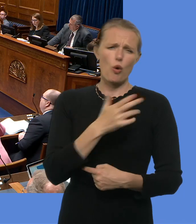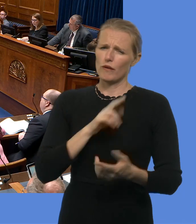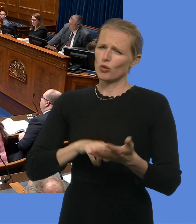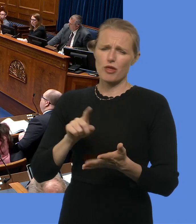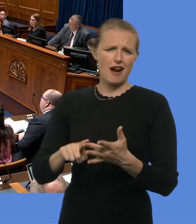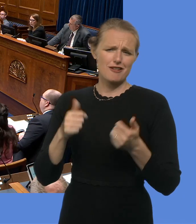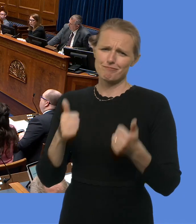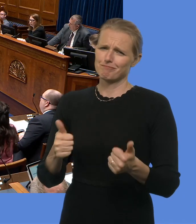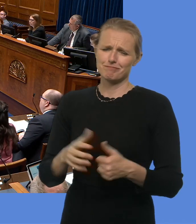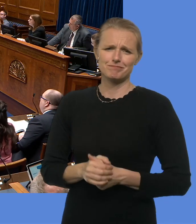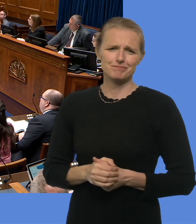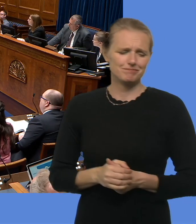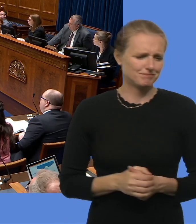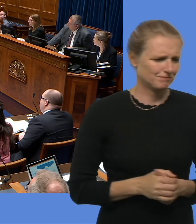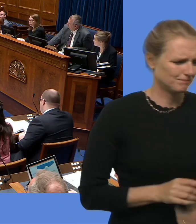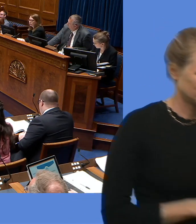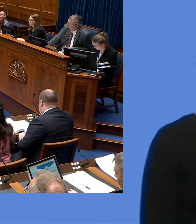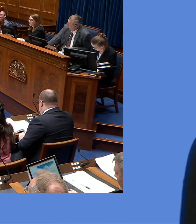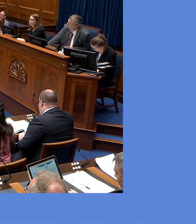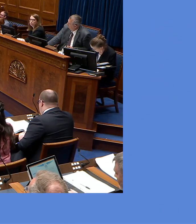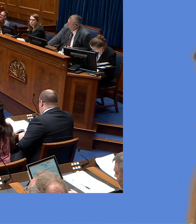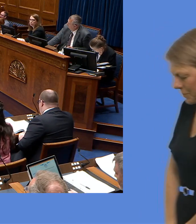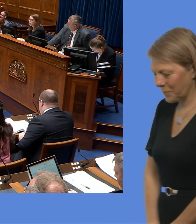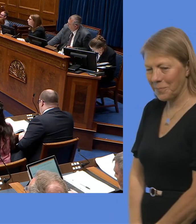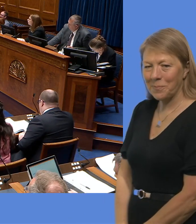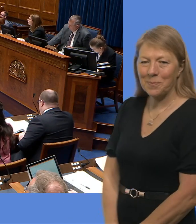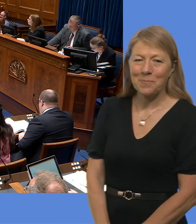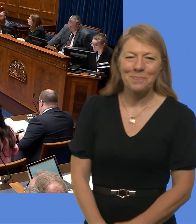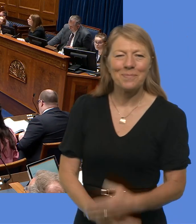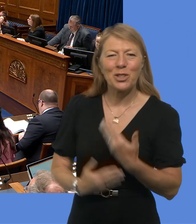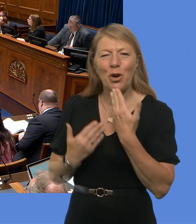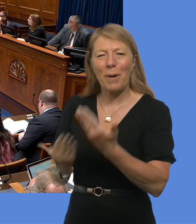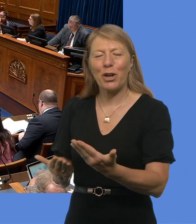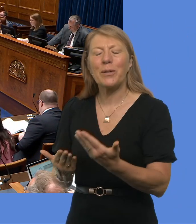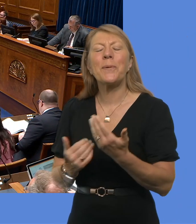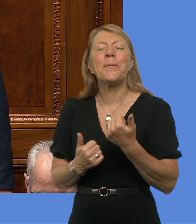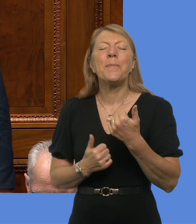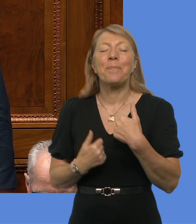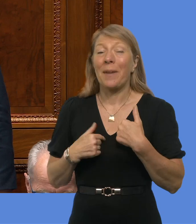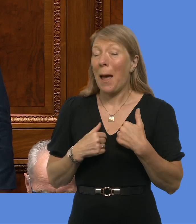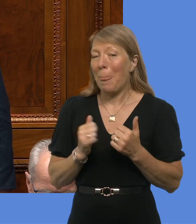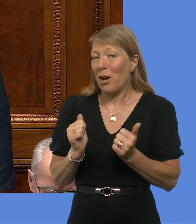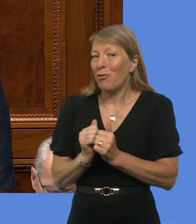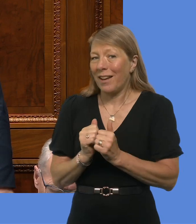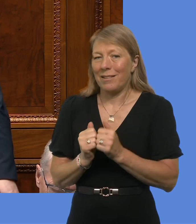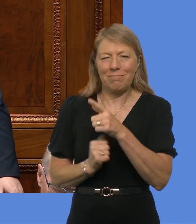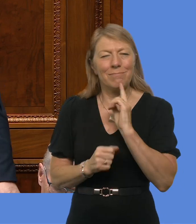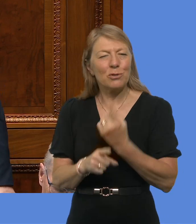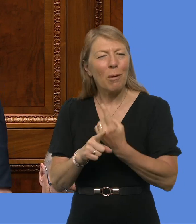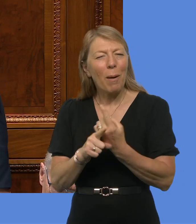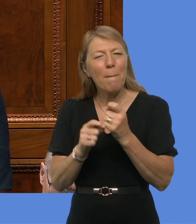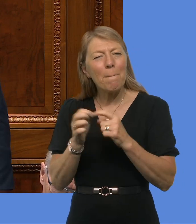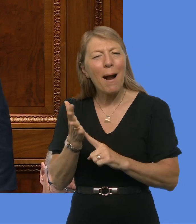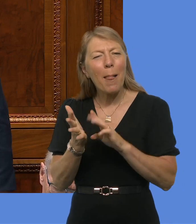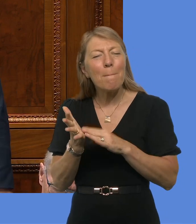Briefly, Mr McAleer. And I agree with the Deputy First Minister and her reference to fantastic Balmoral show, and I was there this